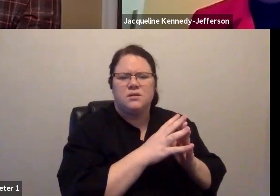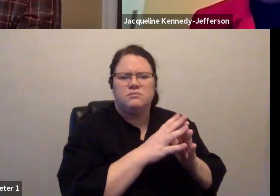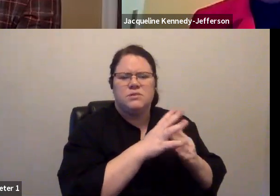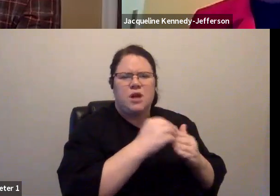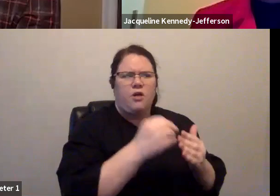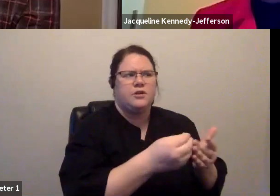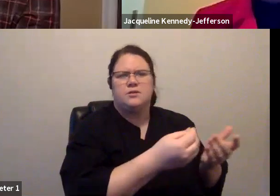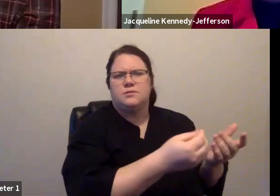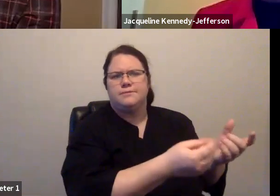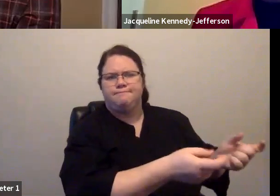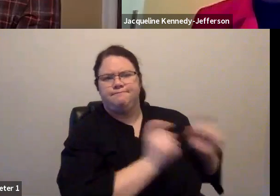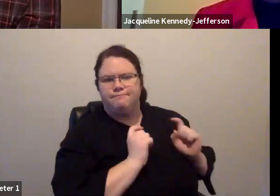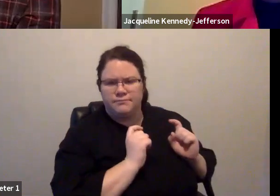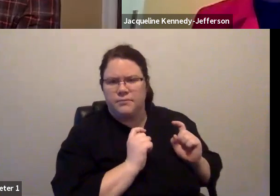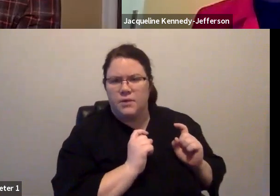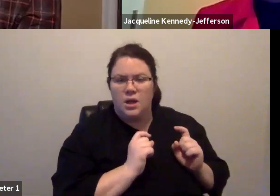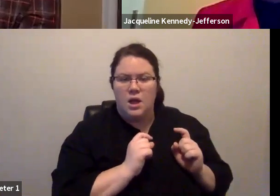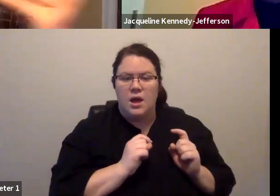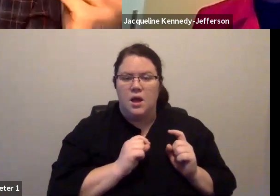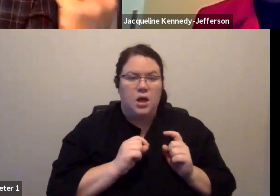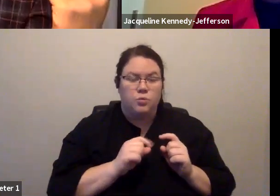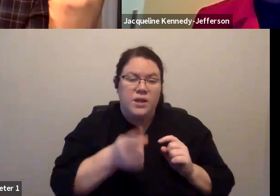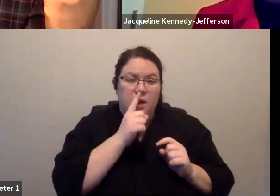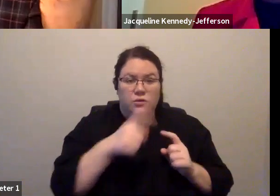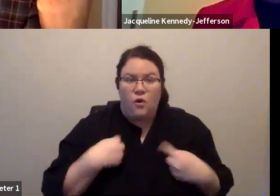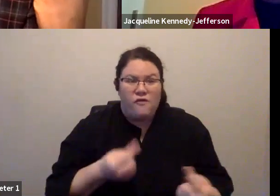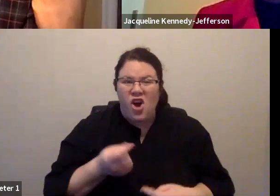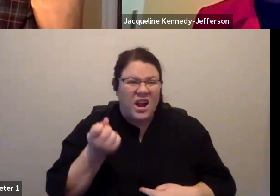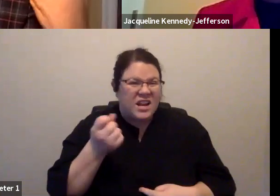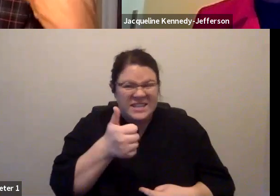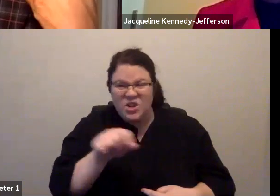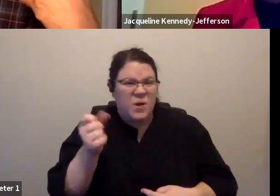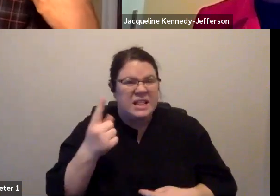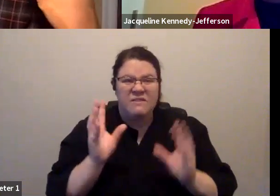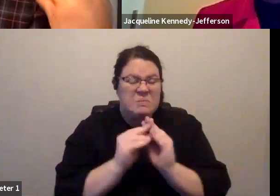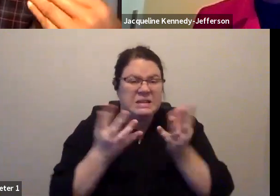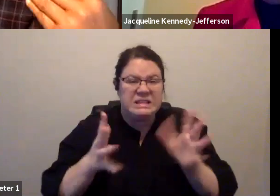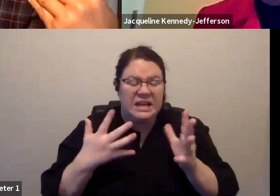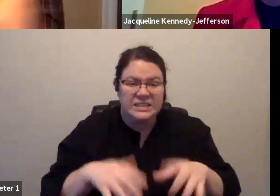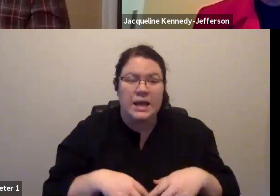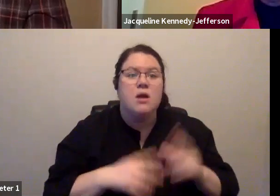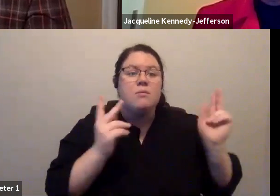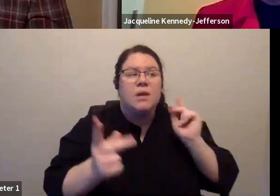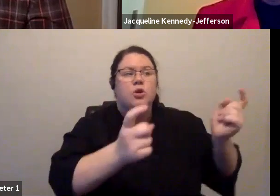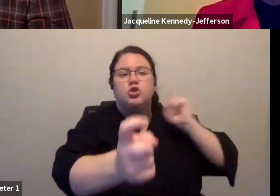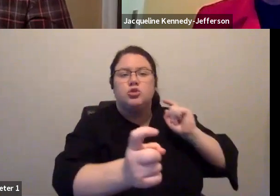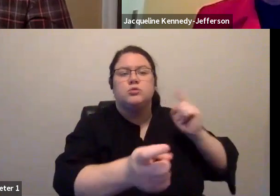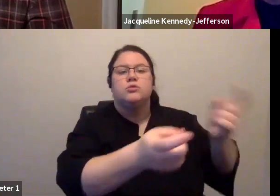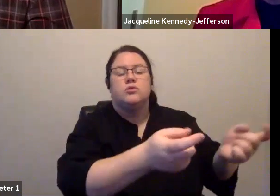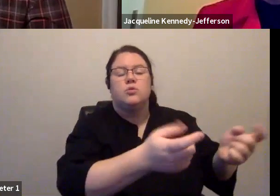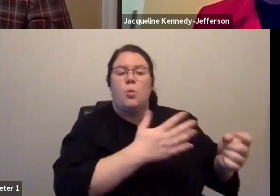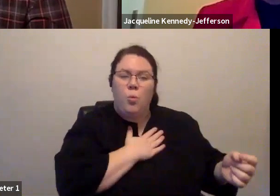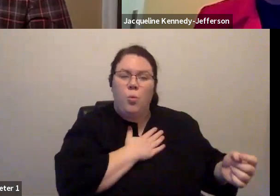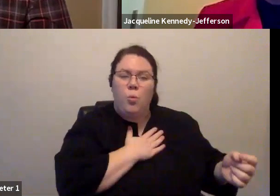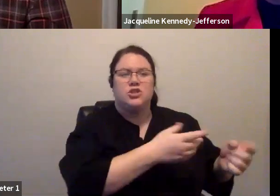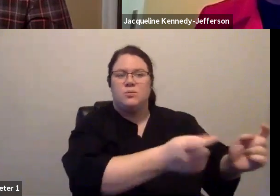11, right? And that has been across the board in terms of donations coming in